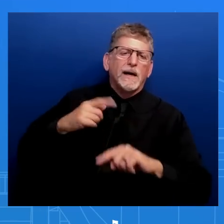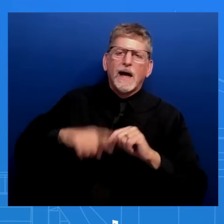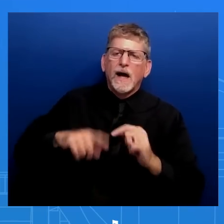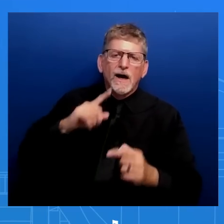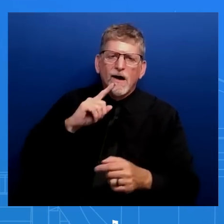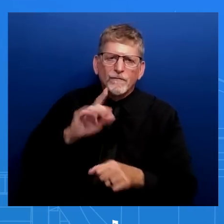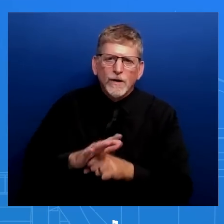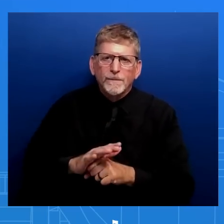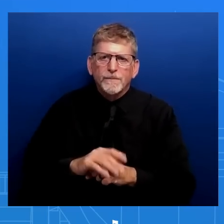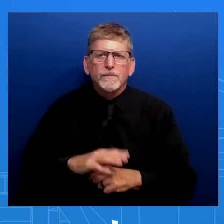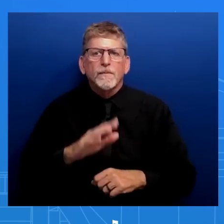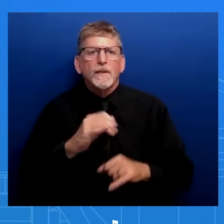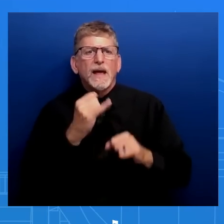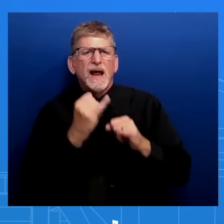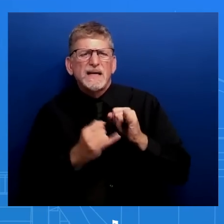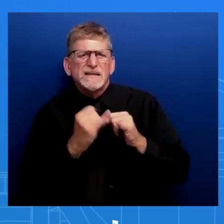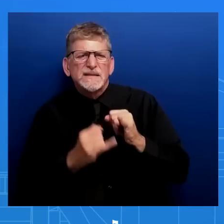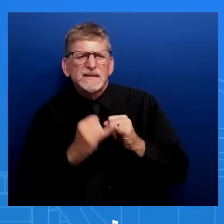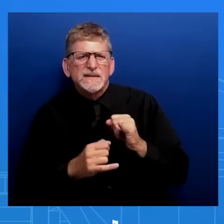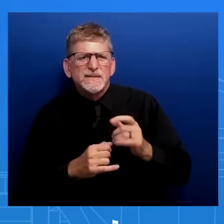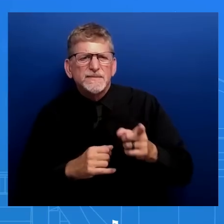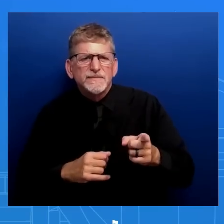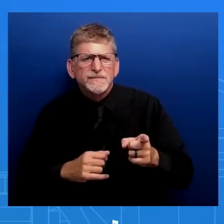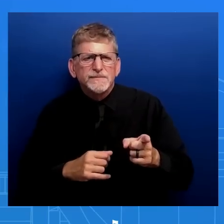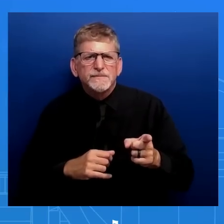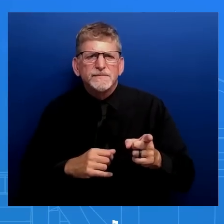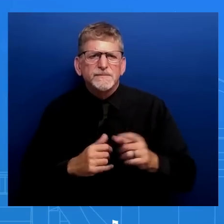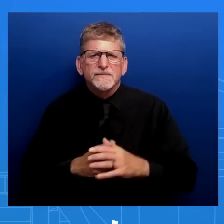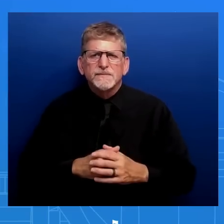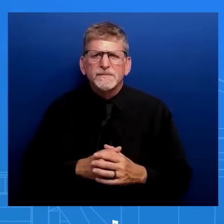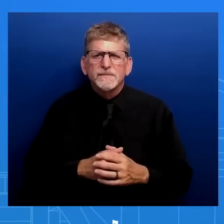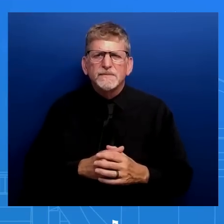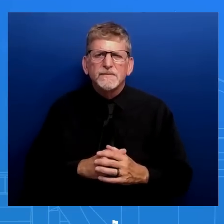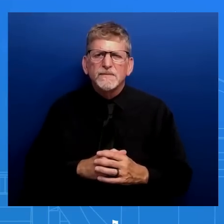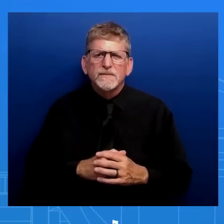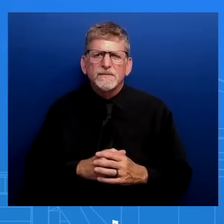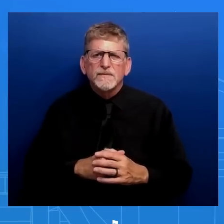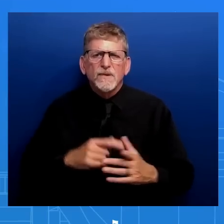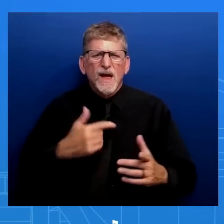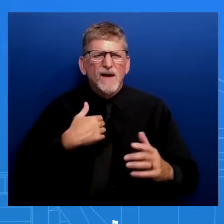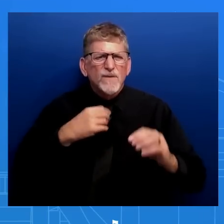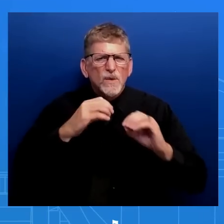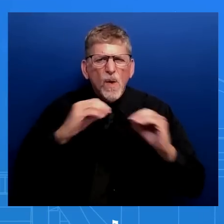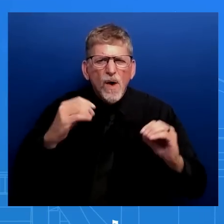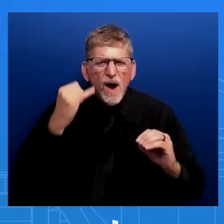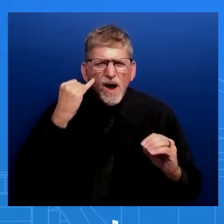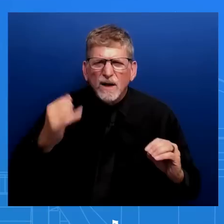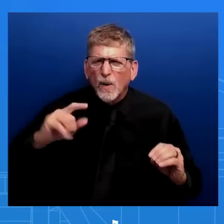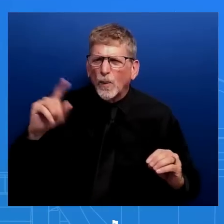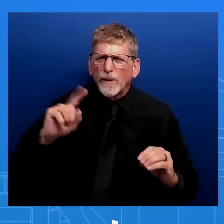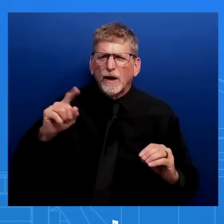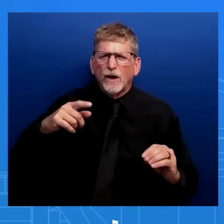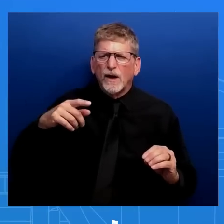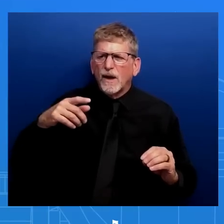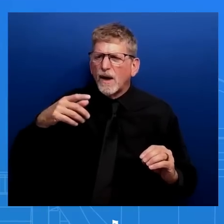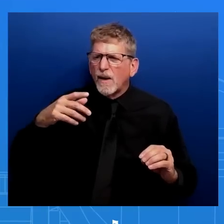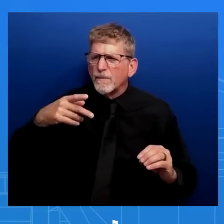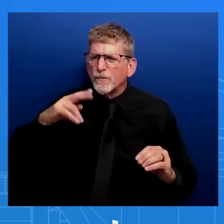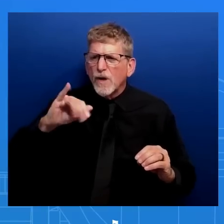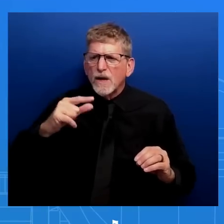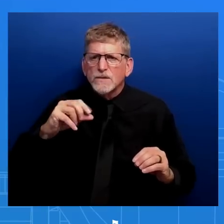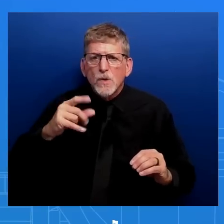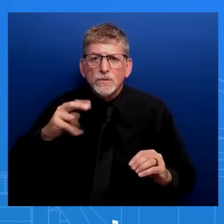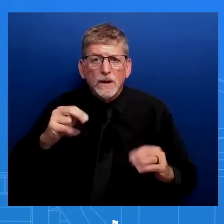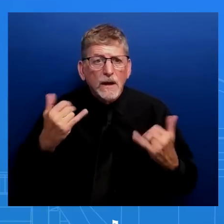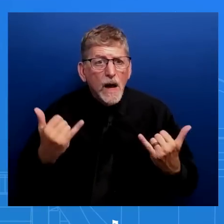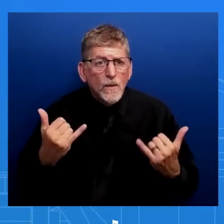do you have any, I know you've said that you have no idea where Prigozhin is right now, is that correct? That's correct. What's your